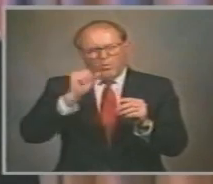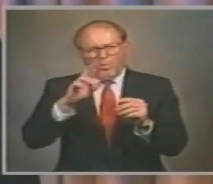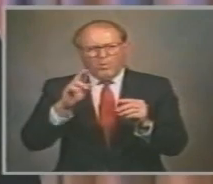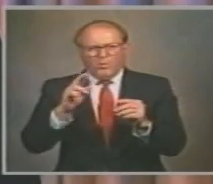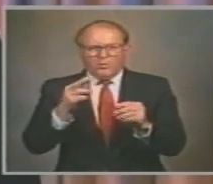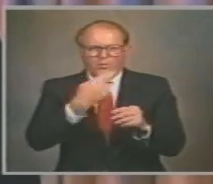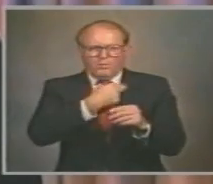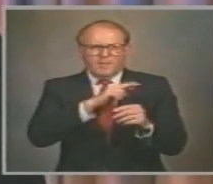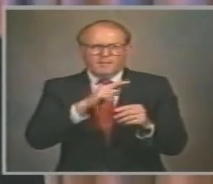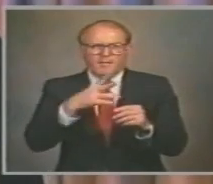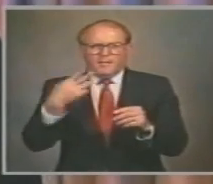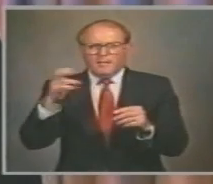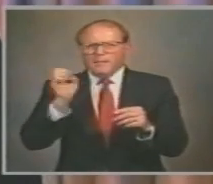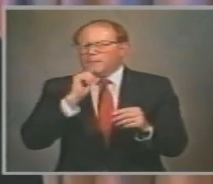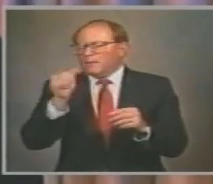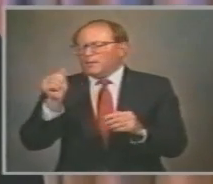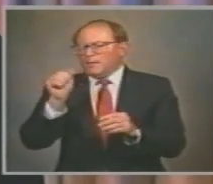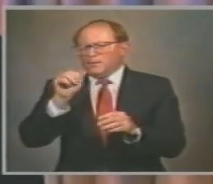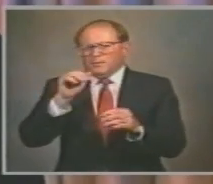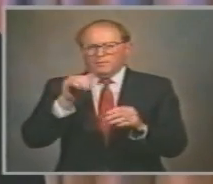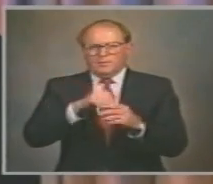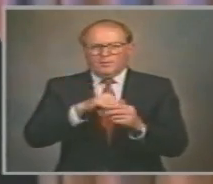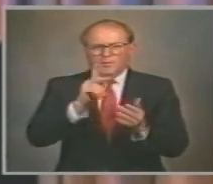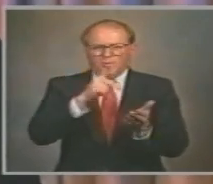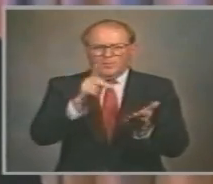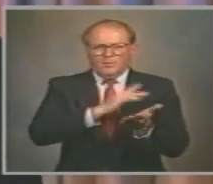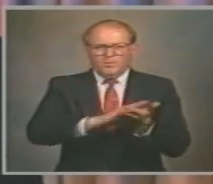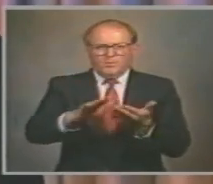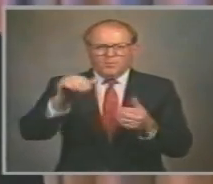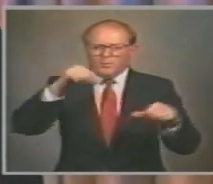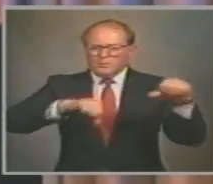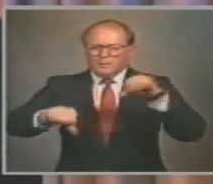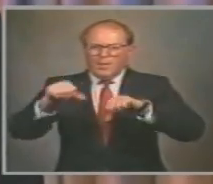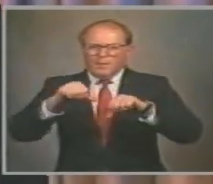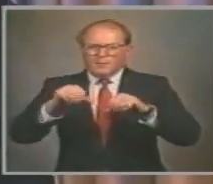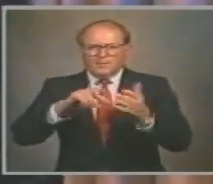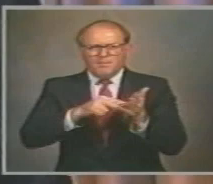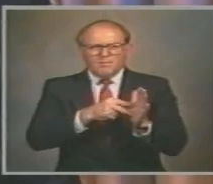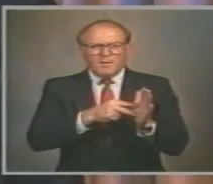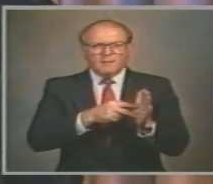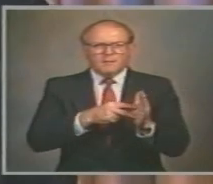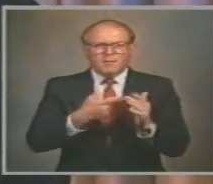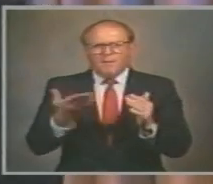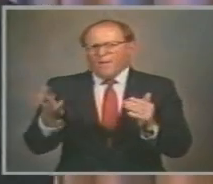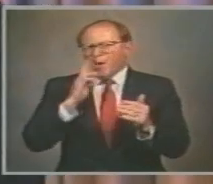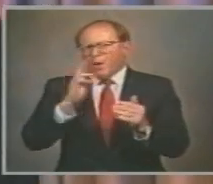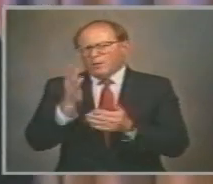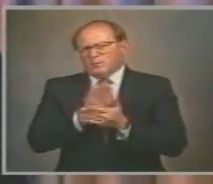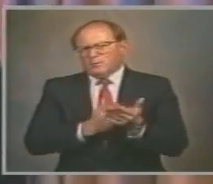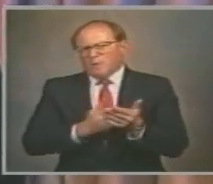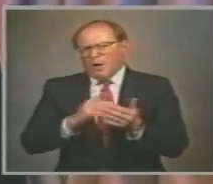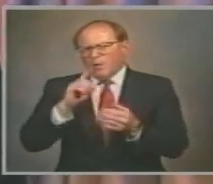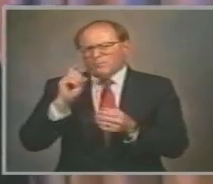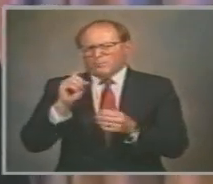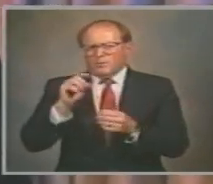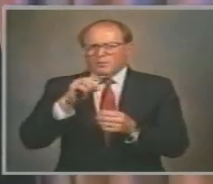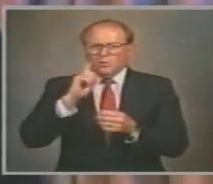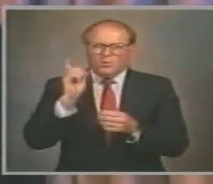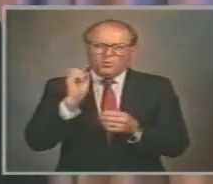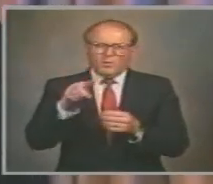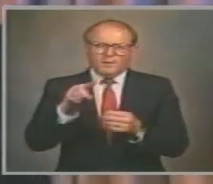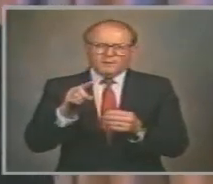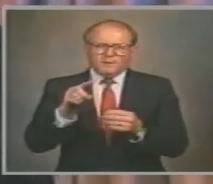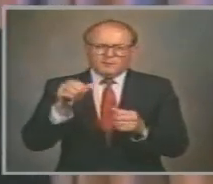to be working in pure science. That just means then that there are some questions science just